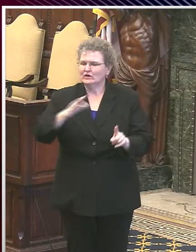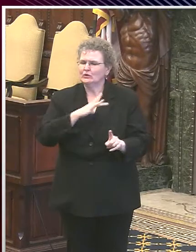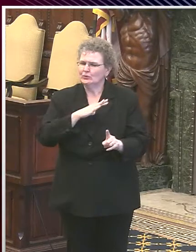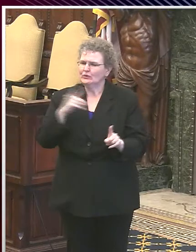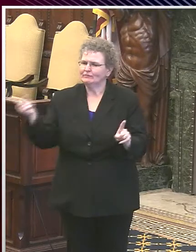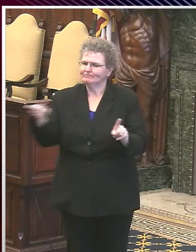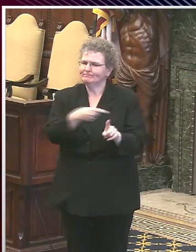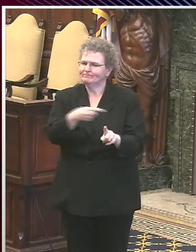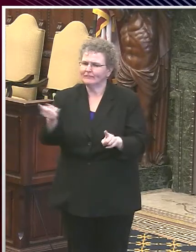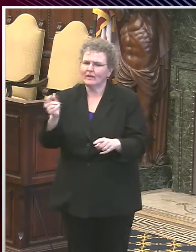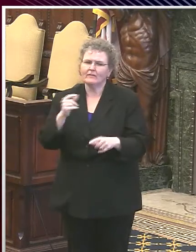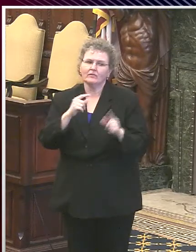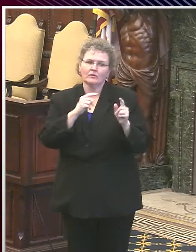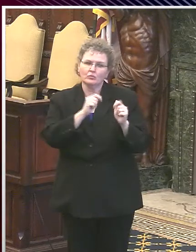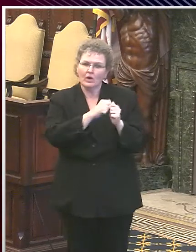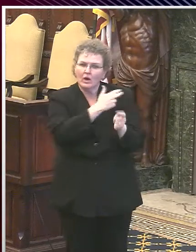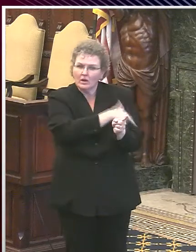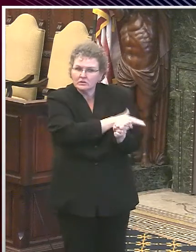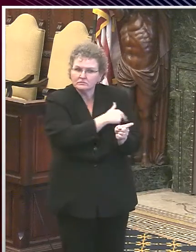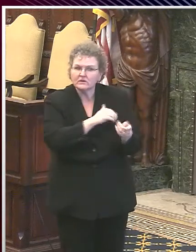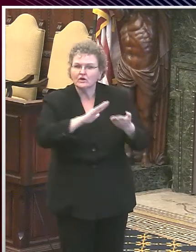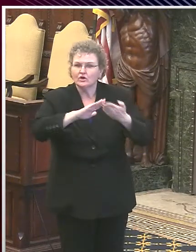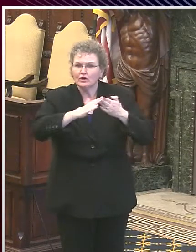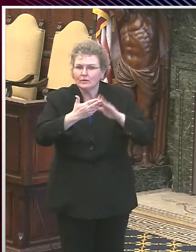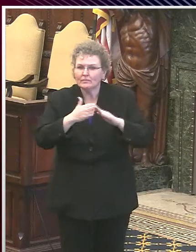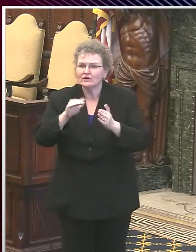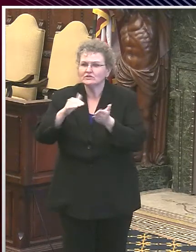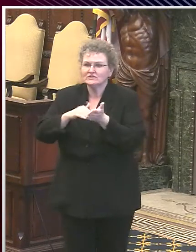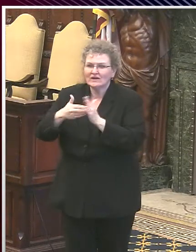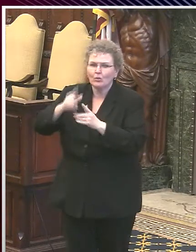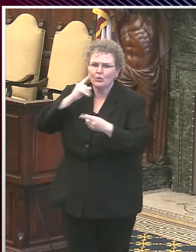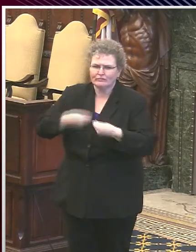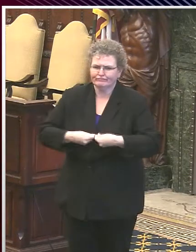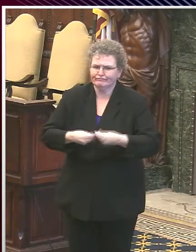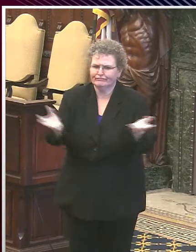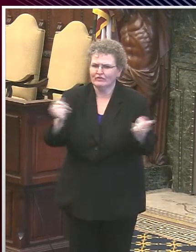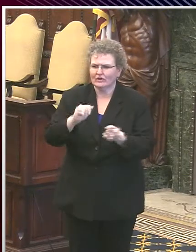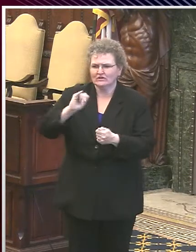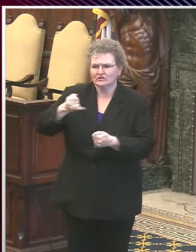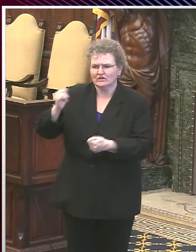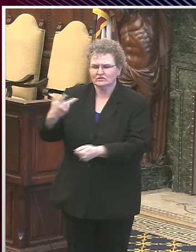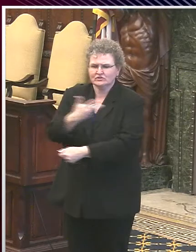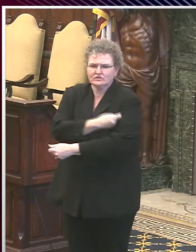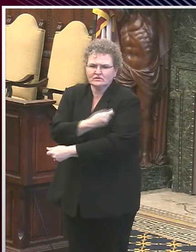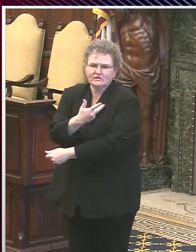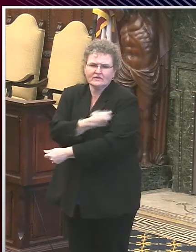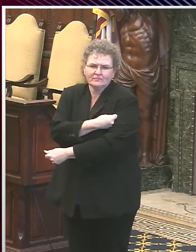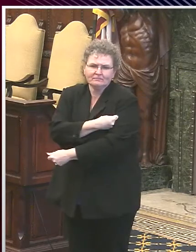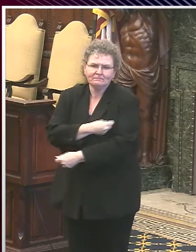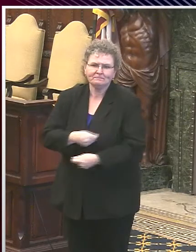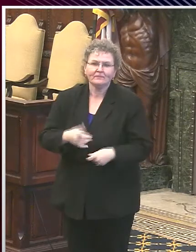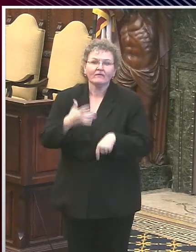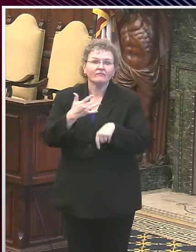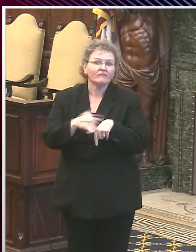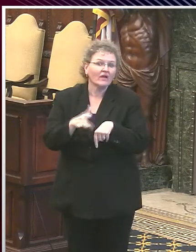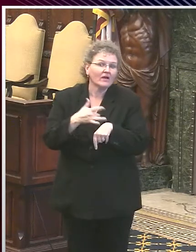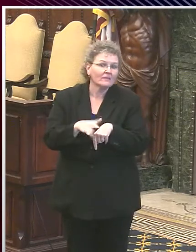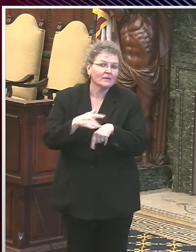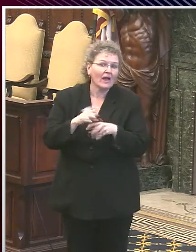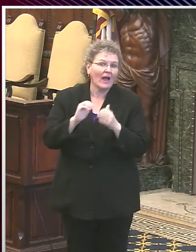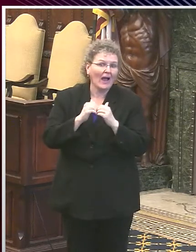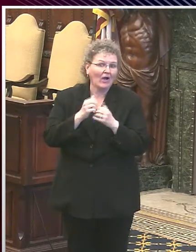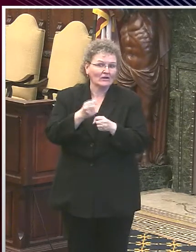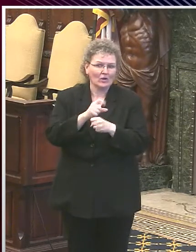and to community providers to try to reach those people. Now, in general, how is the vaccine being made available? We're now up to 128